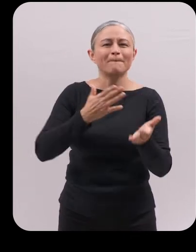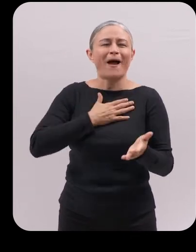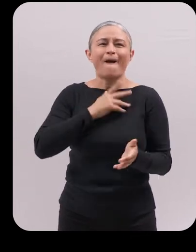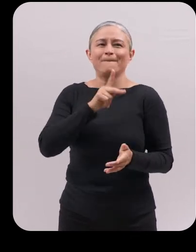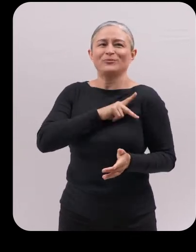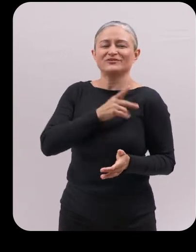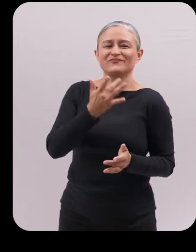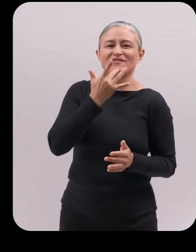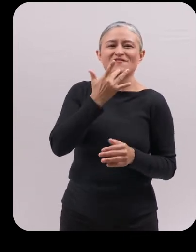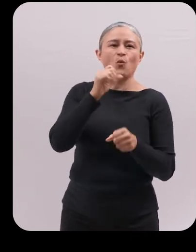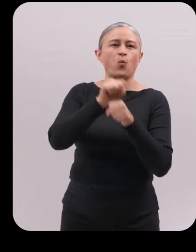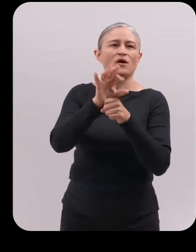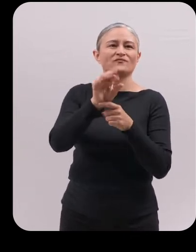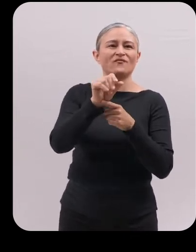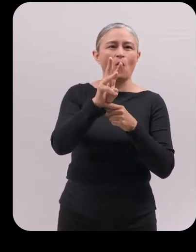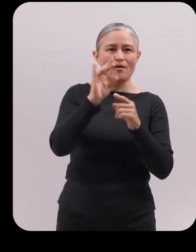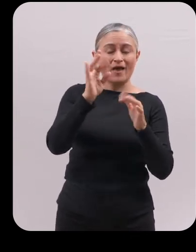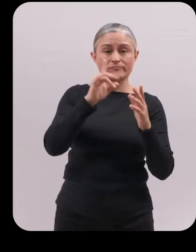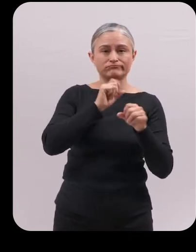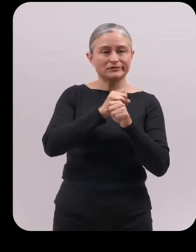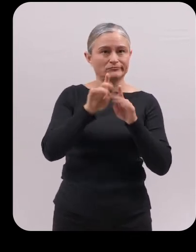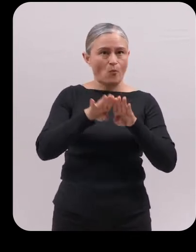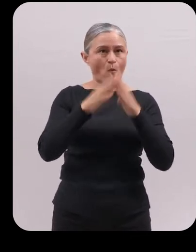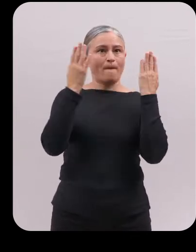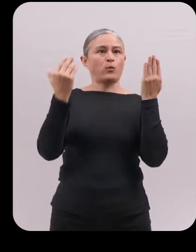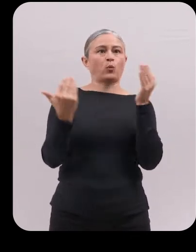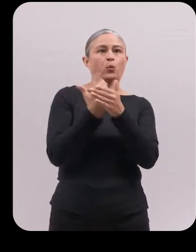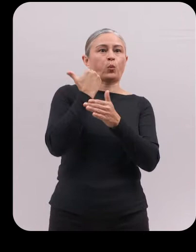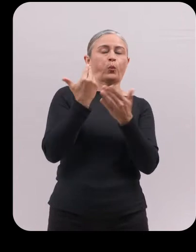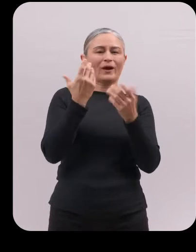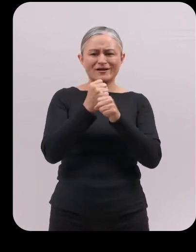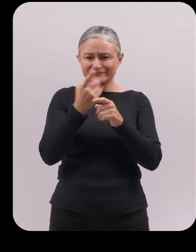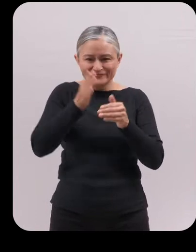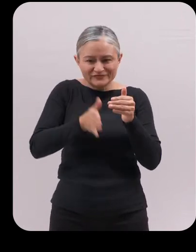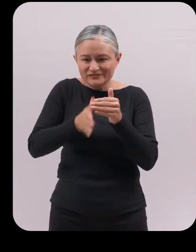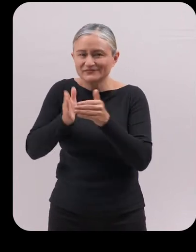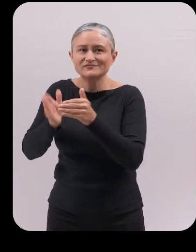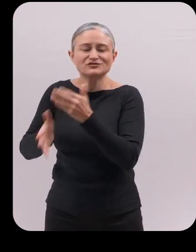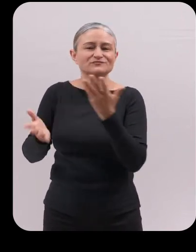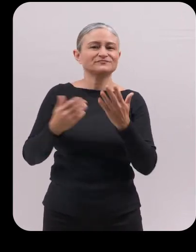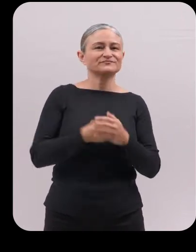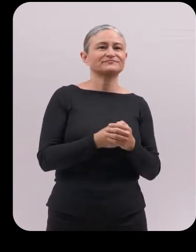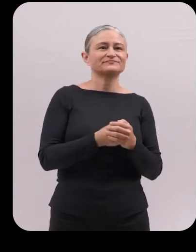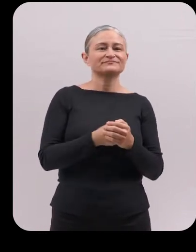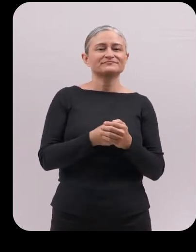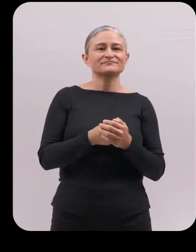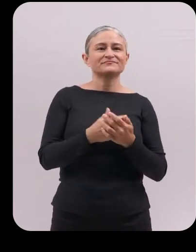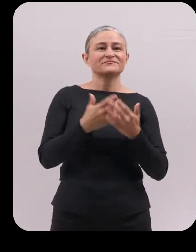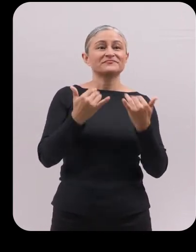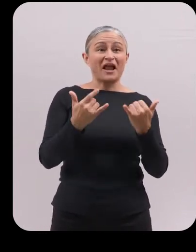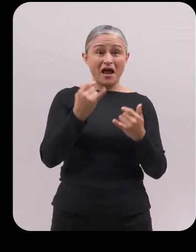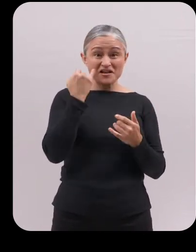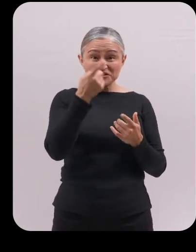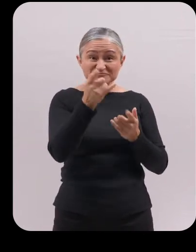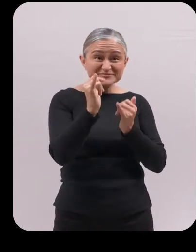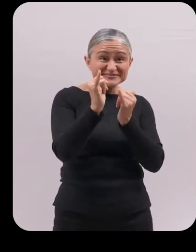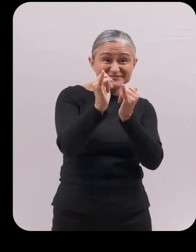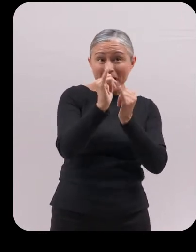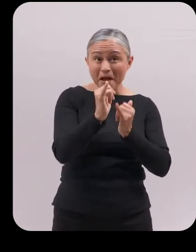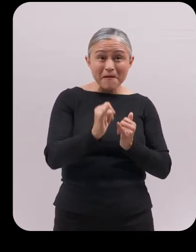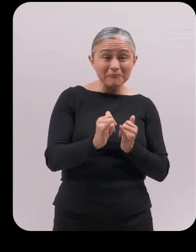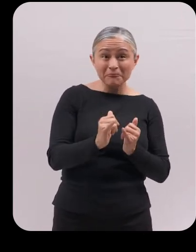own personal workflows that has unlocked a new way of getting things done. Now, if you're anything like me,